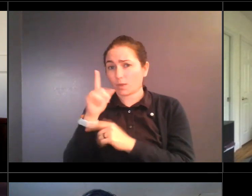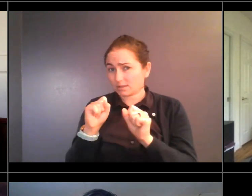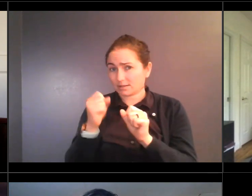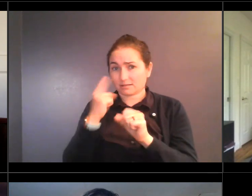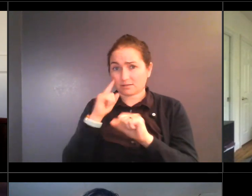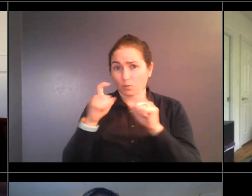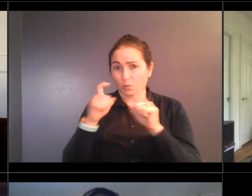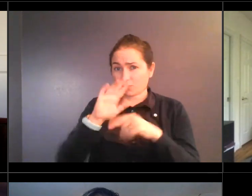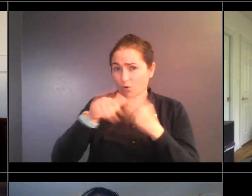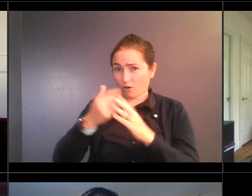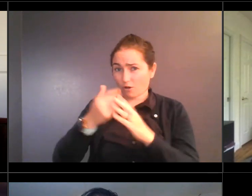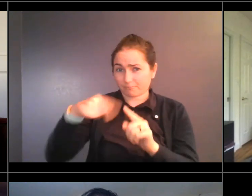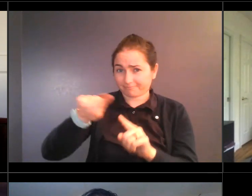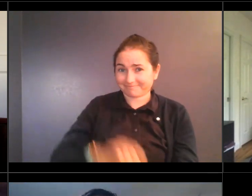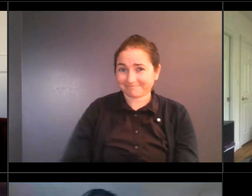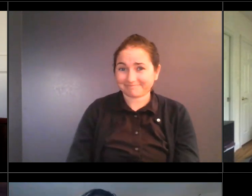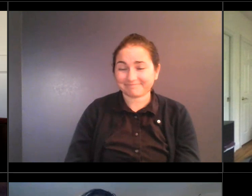everyone.